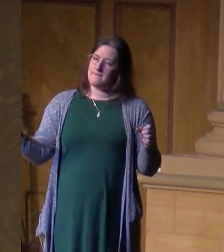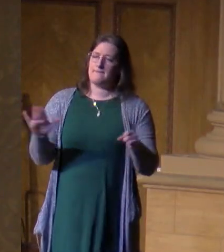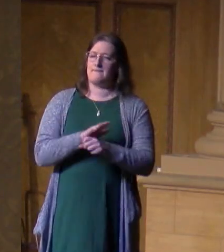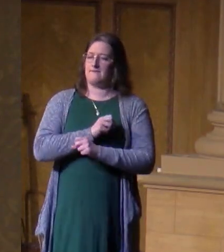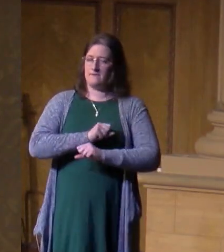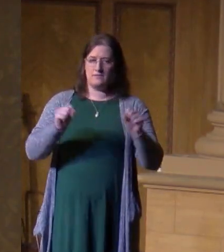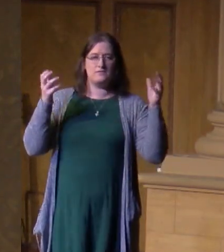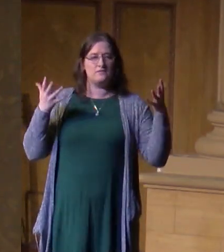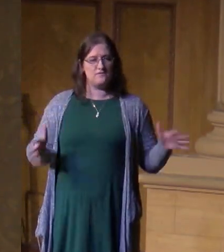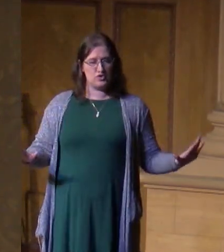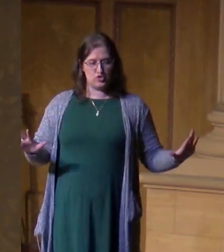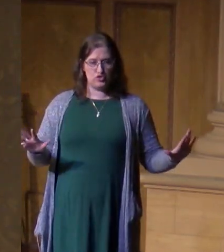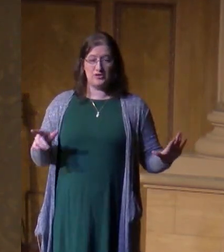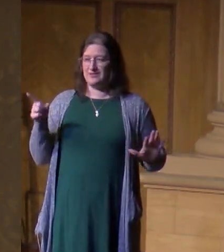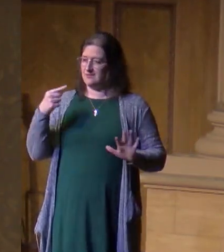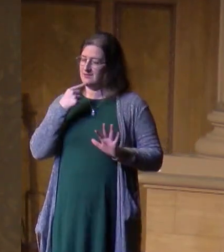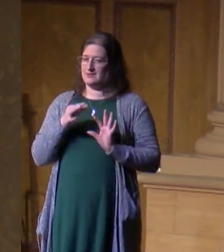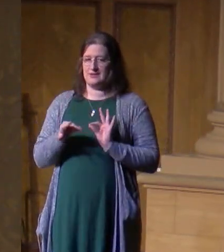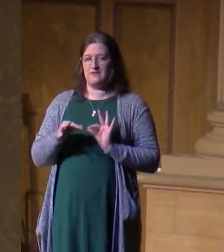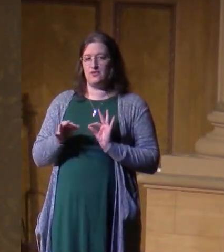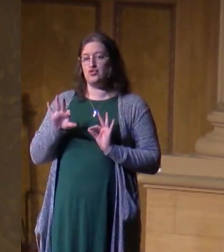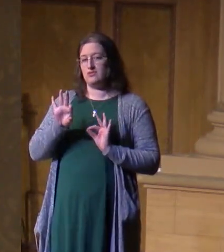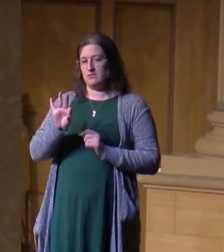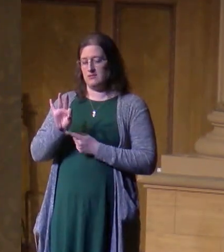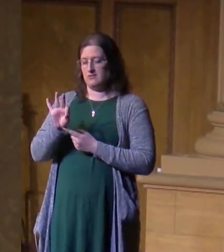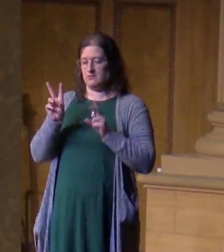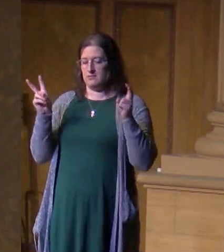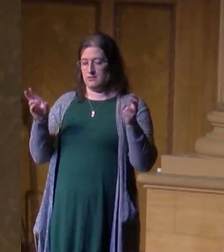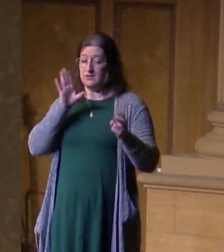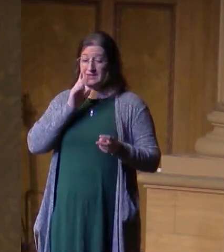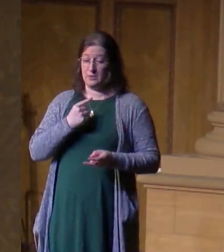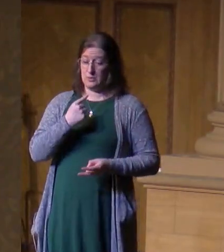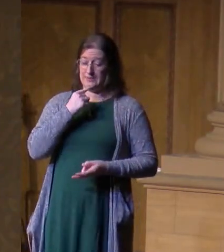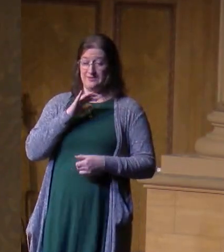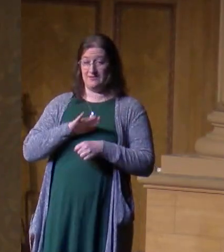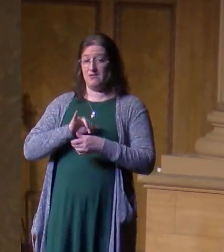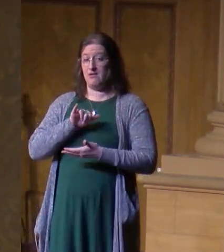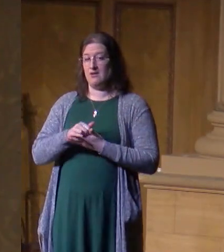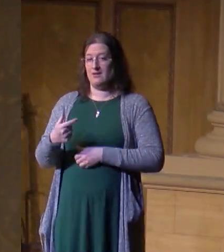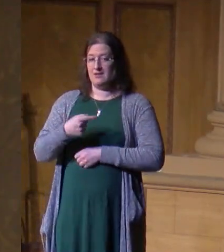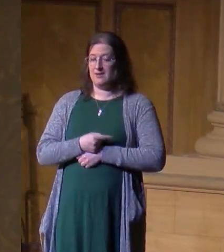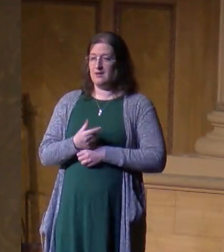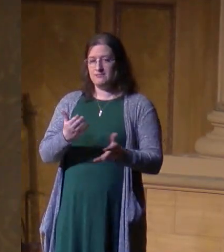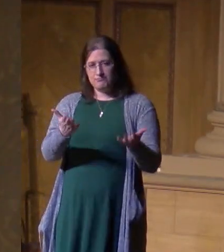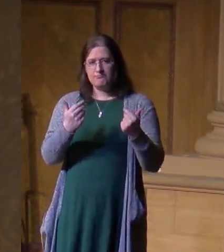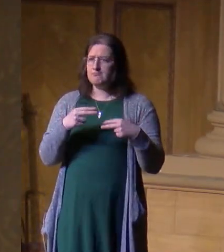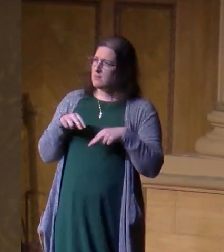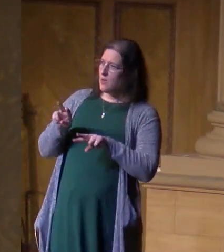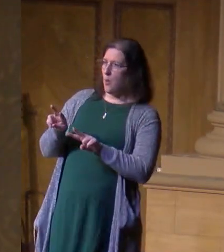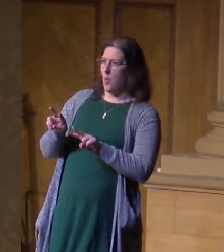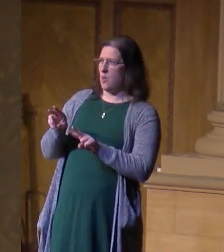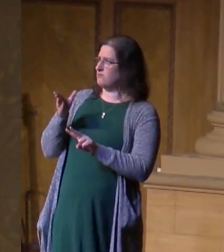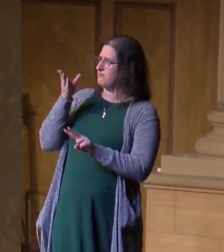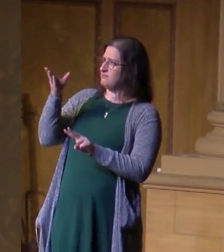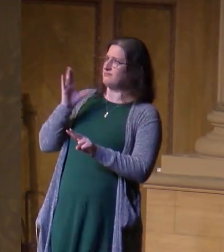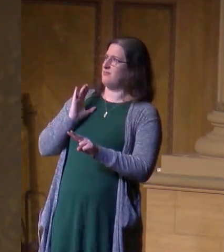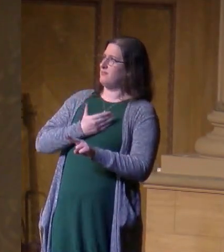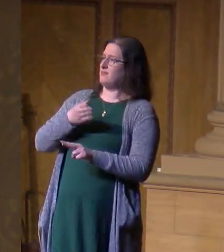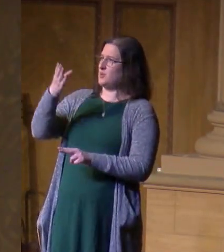And this is what he says in verse nine. It will be said on that day, behold, this is our God.